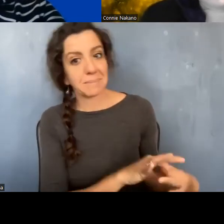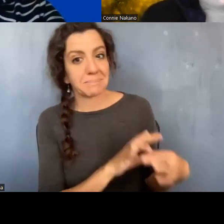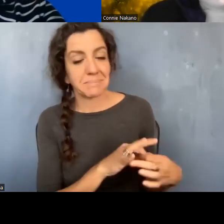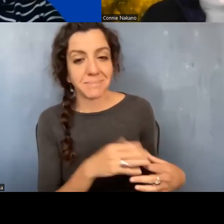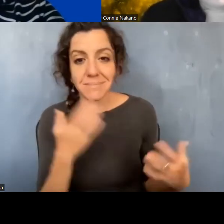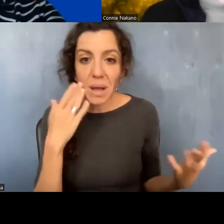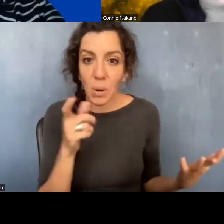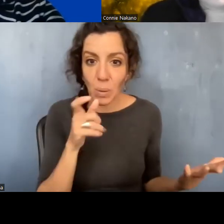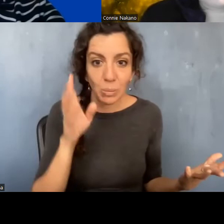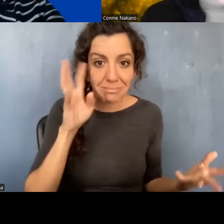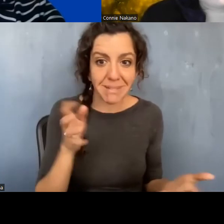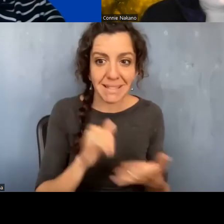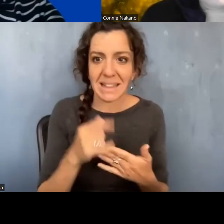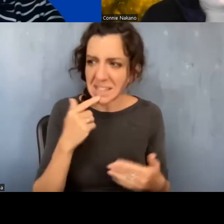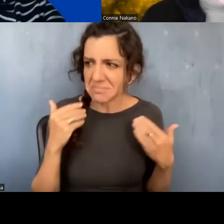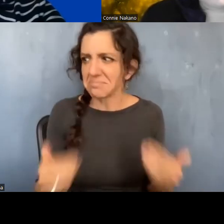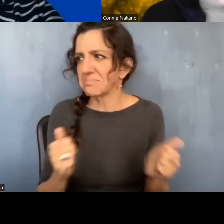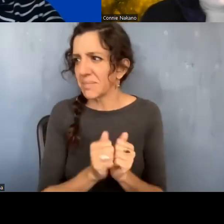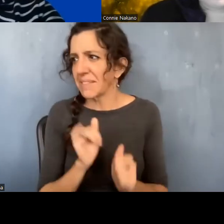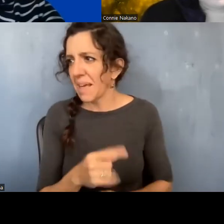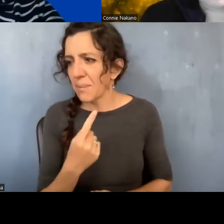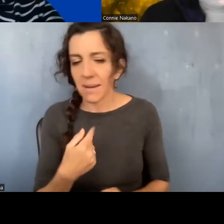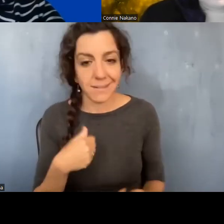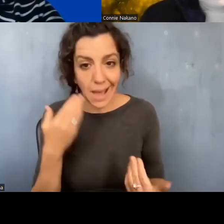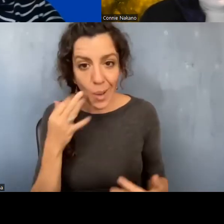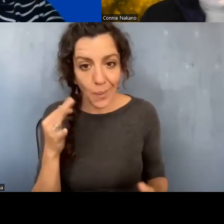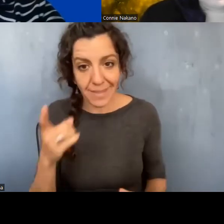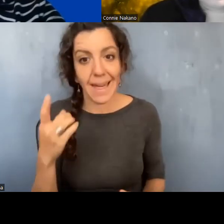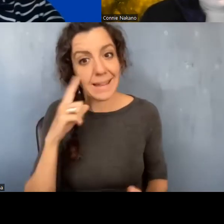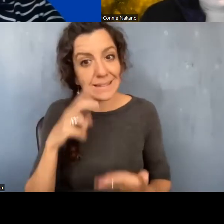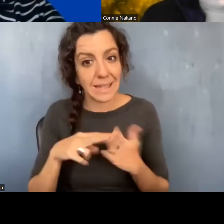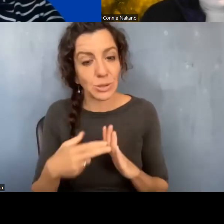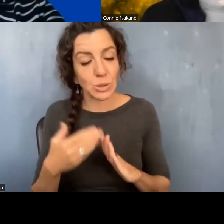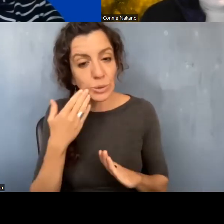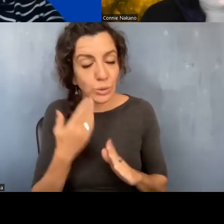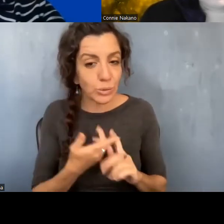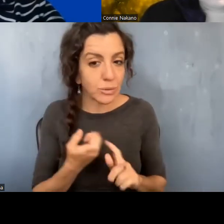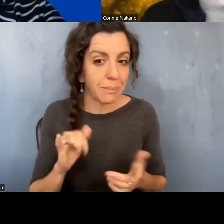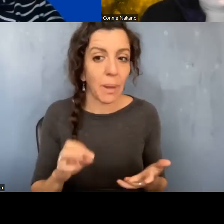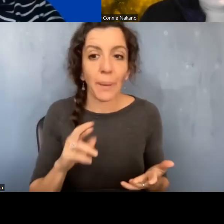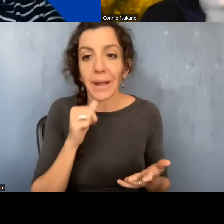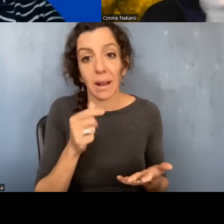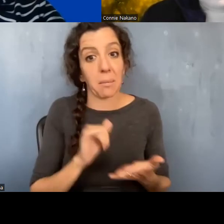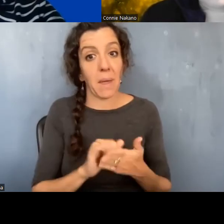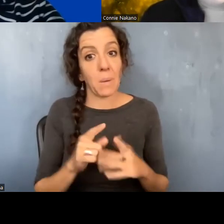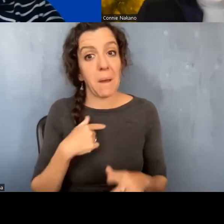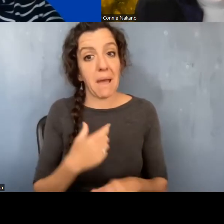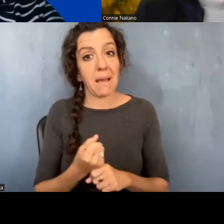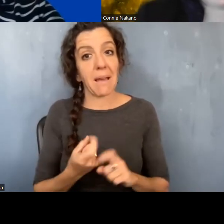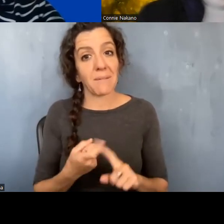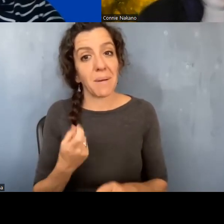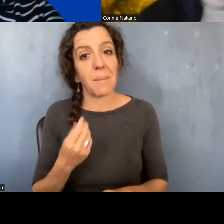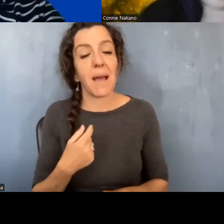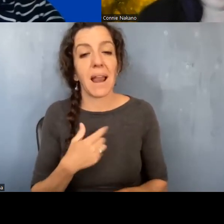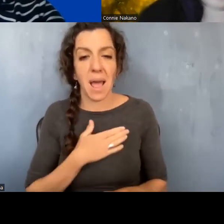whoever coined it and said, yeah, let's do that one. I don't know if they intentionally took it from there, but that's where I get it from. And I'm